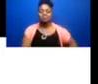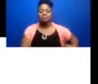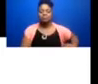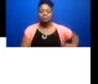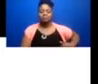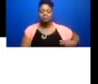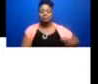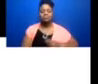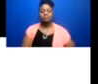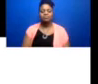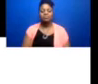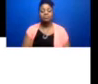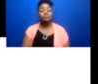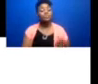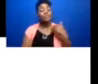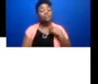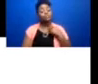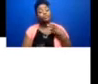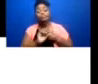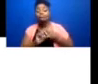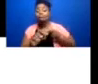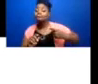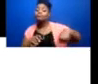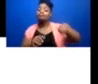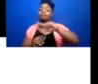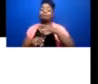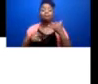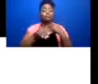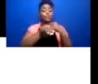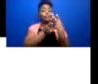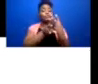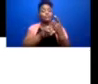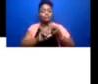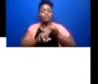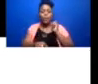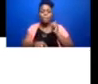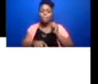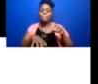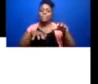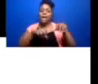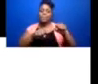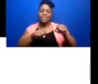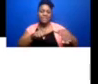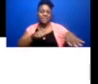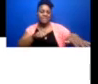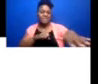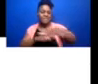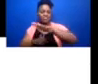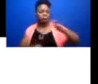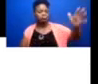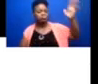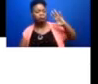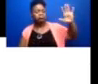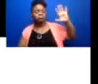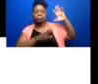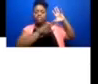I am joining you all virtually from the occupied land traditionally stewarded